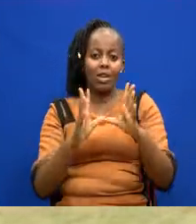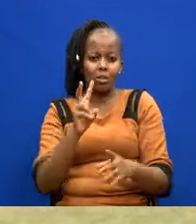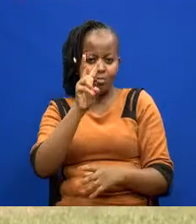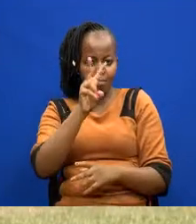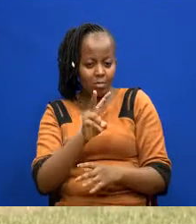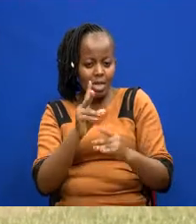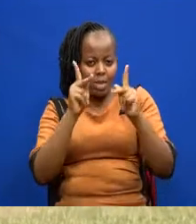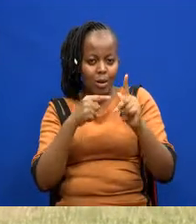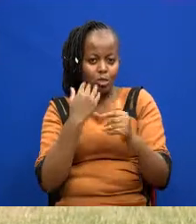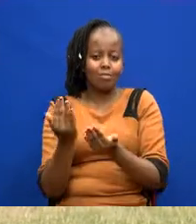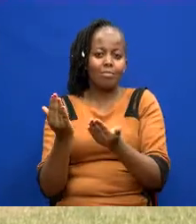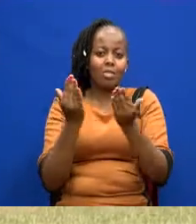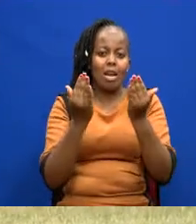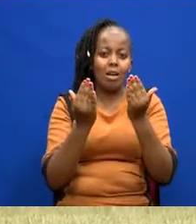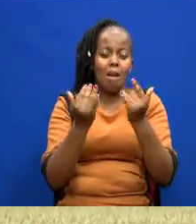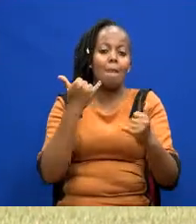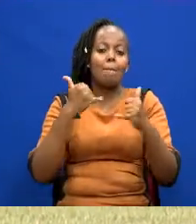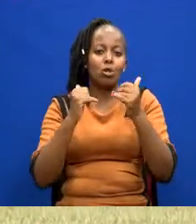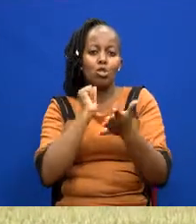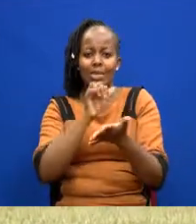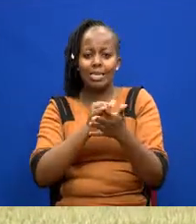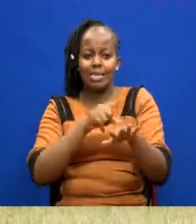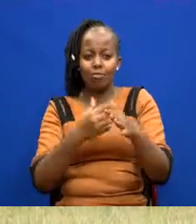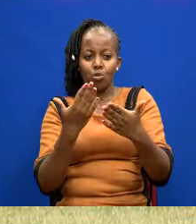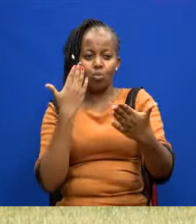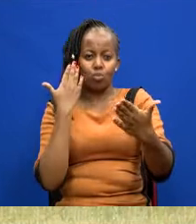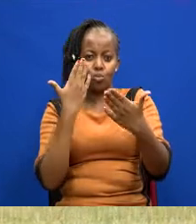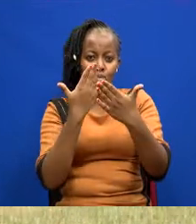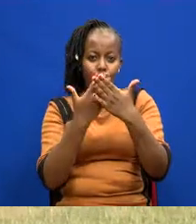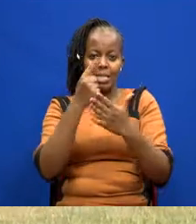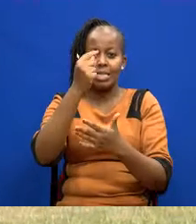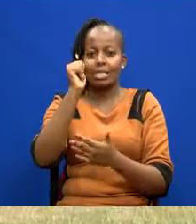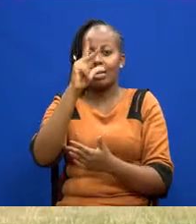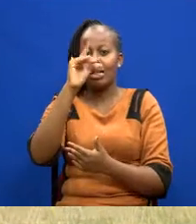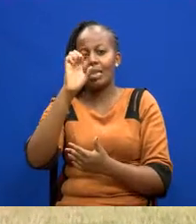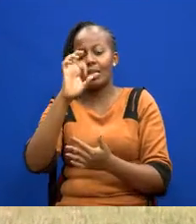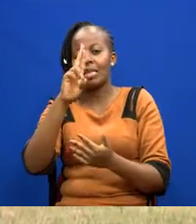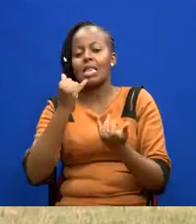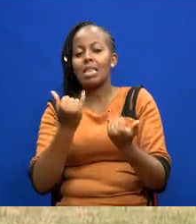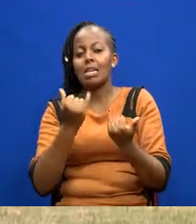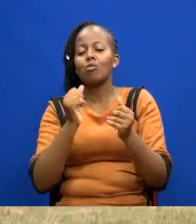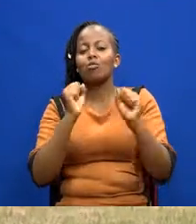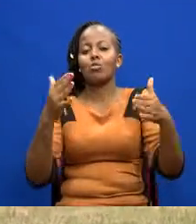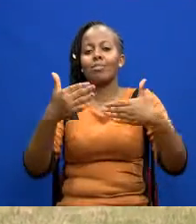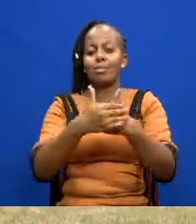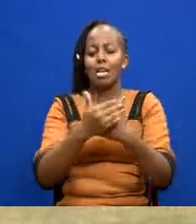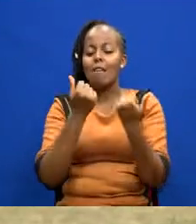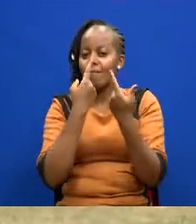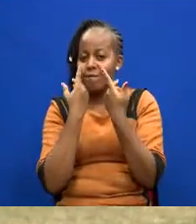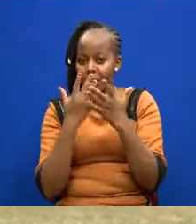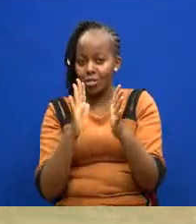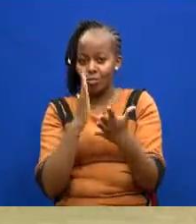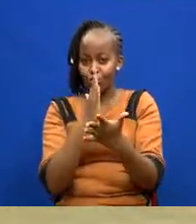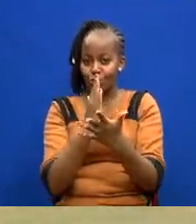the ball carrier, and as soon as they are drawn into the tackler, the tackle is completed. And it's only